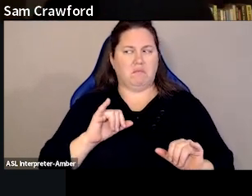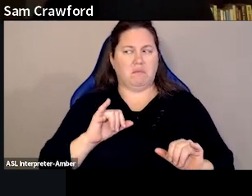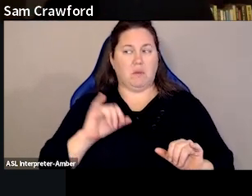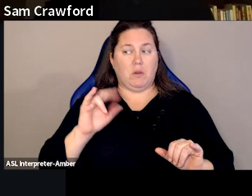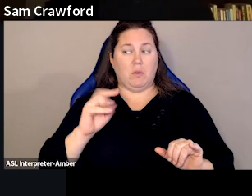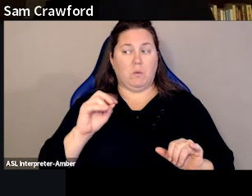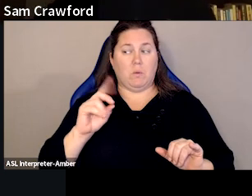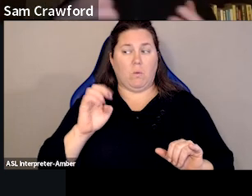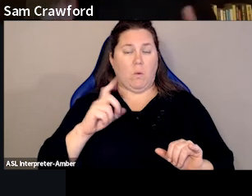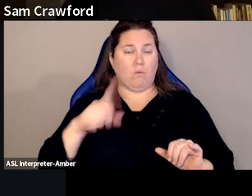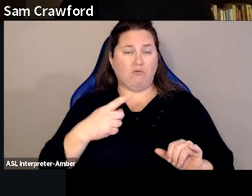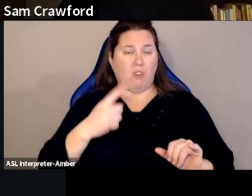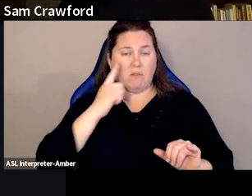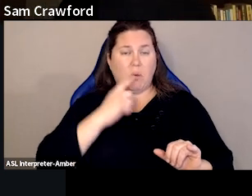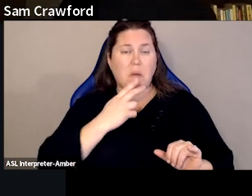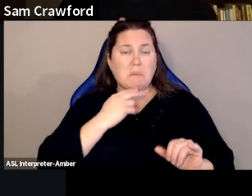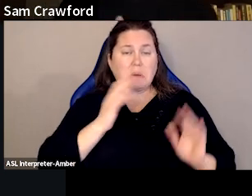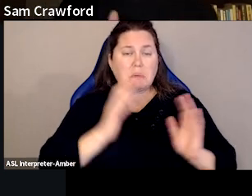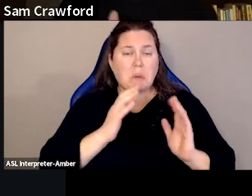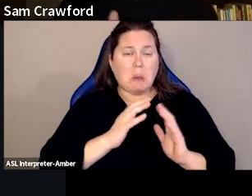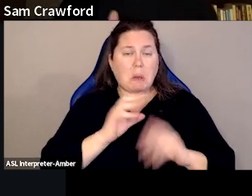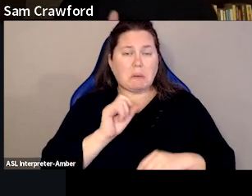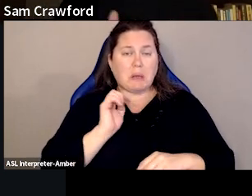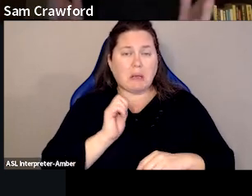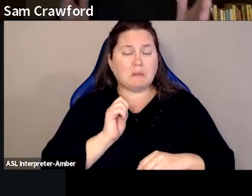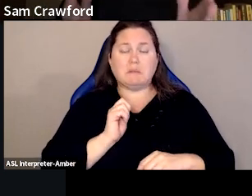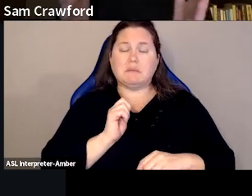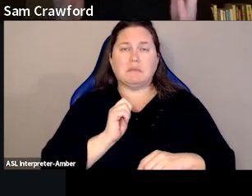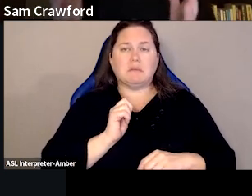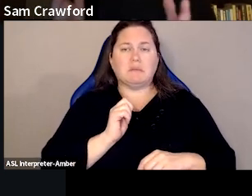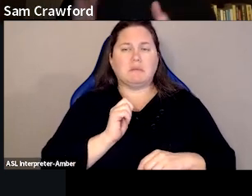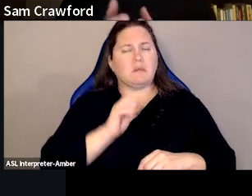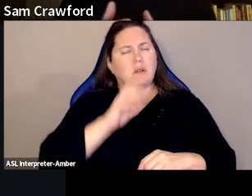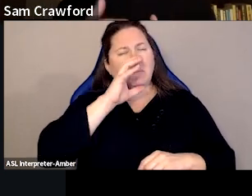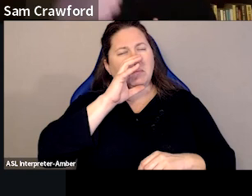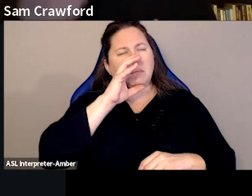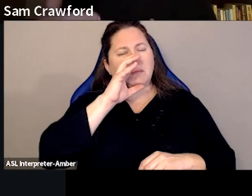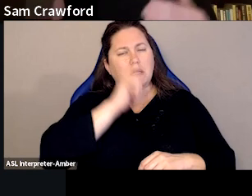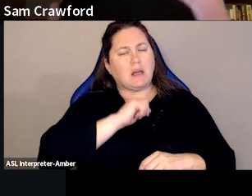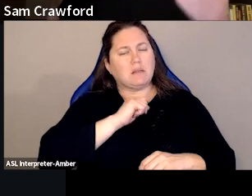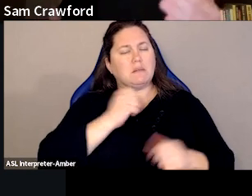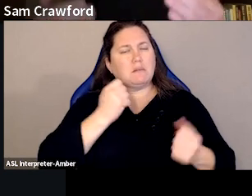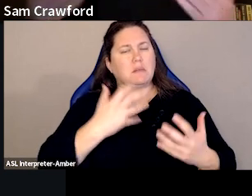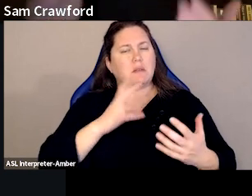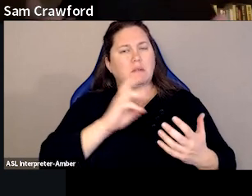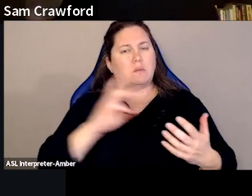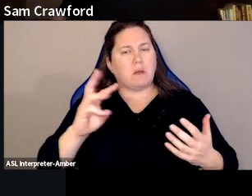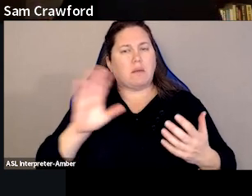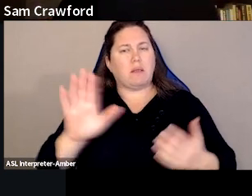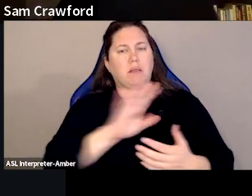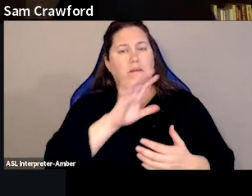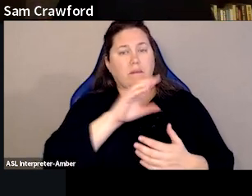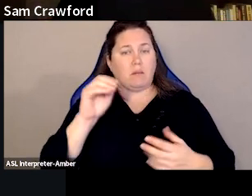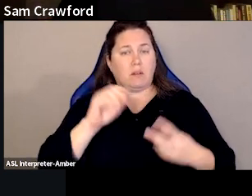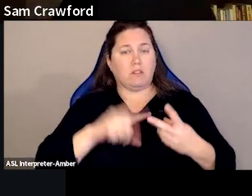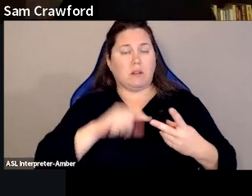like a lot of people may think. I'm guessing a lot of websites of the foundations and the nonprofits who are on